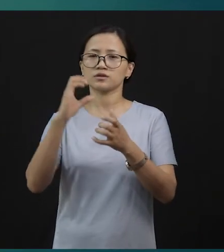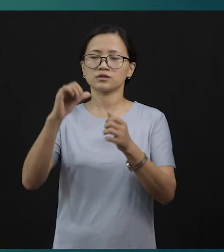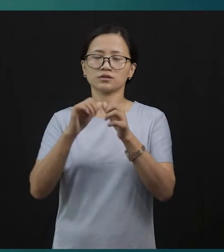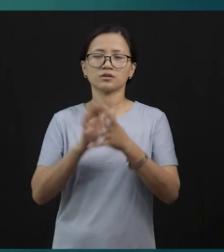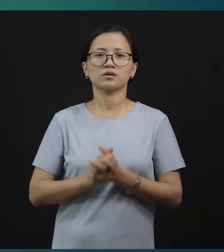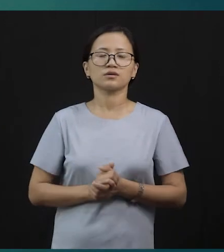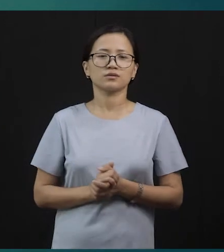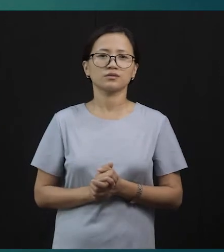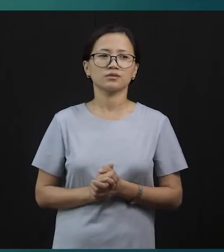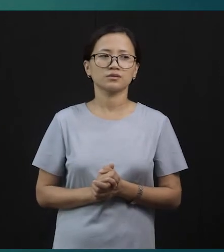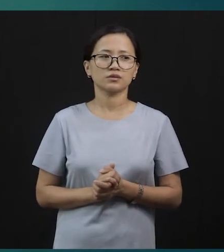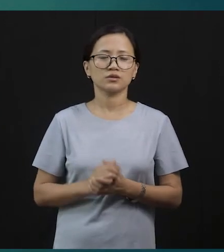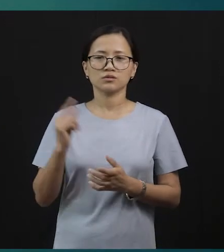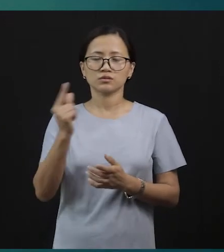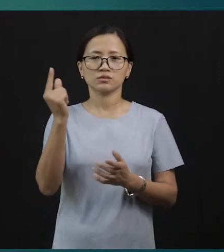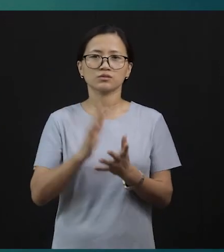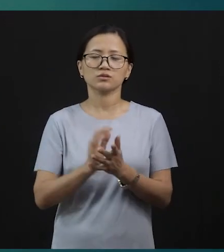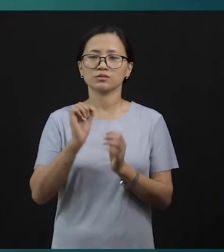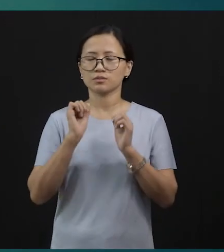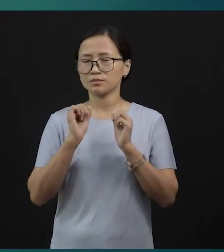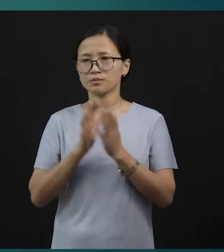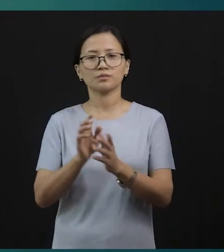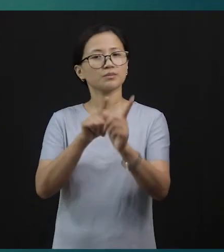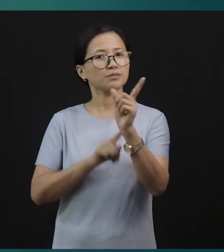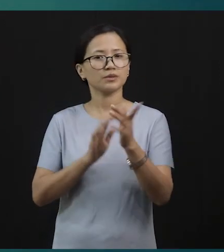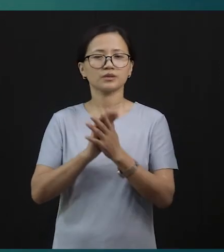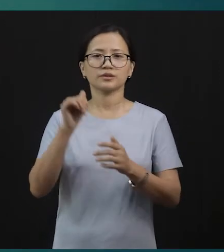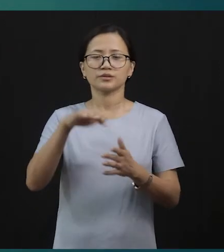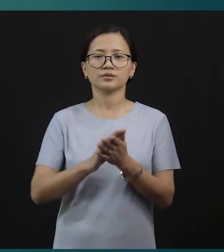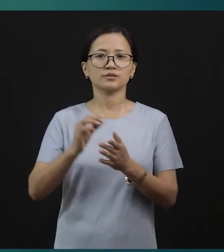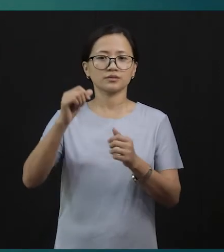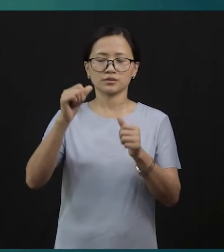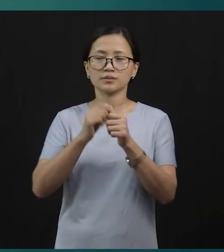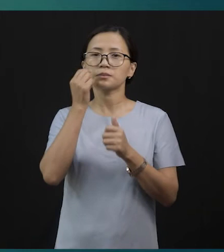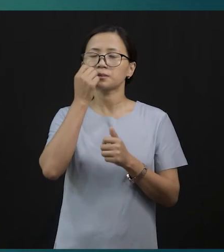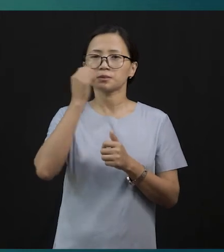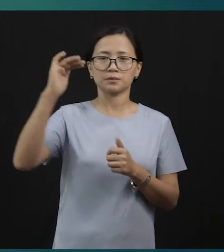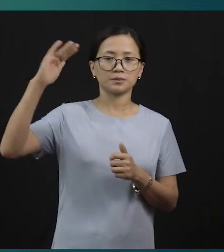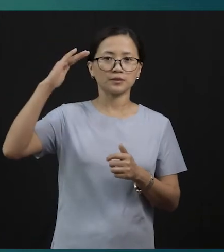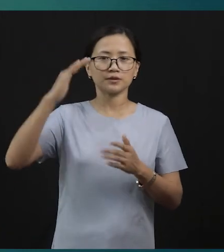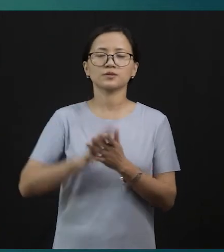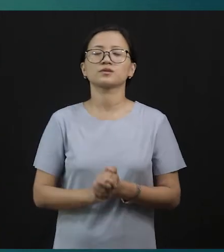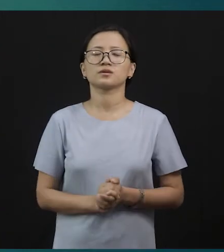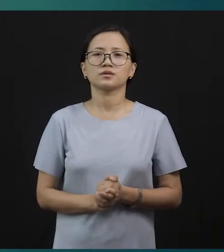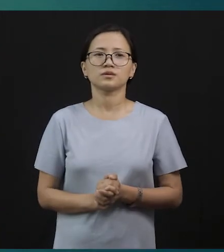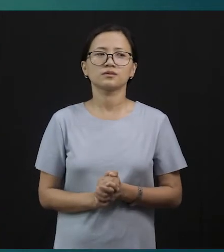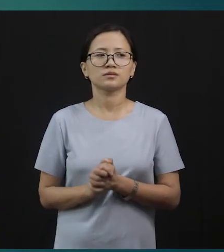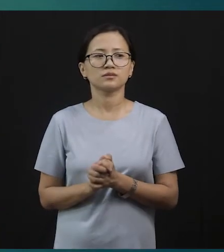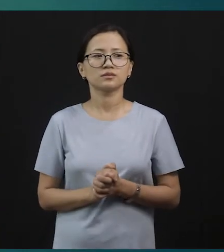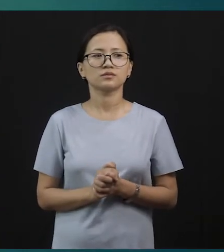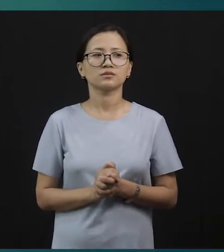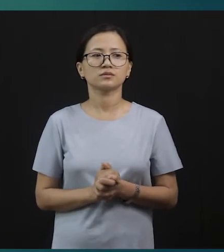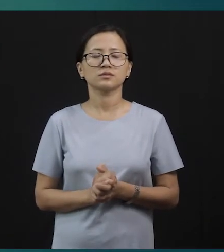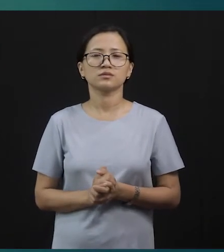this captain still stood there, and it is still standing in the Bay of Mossel